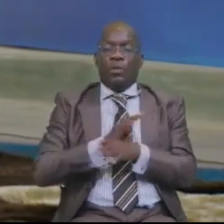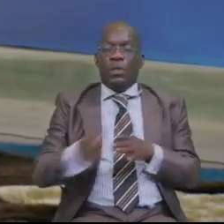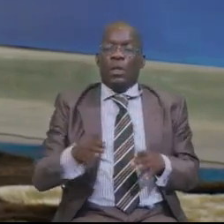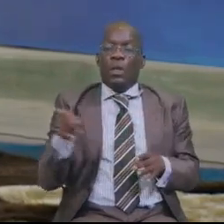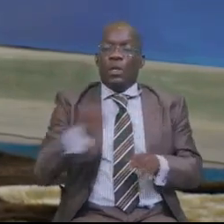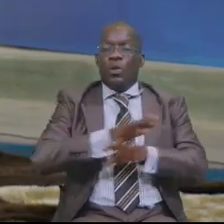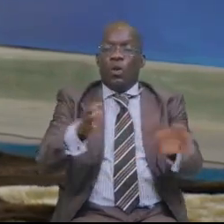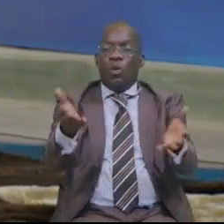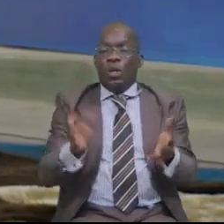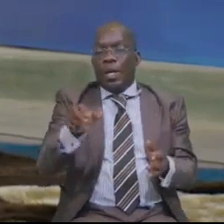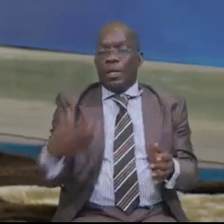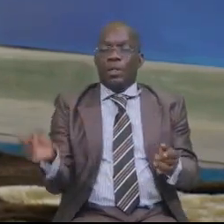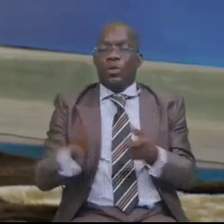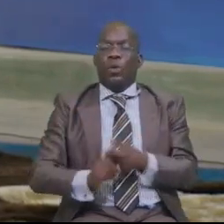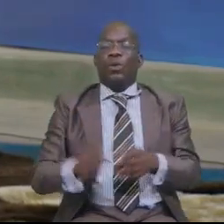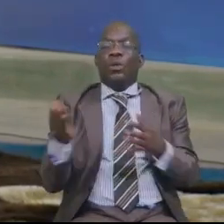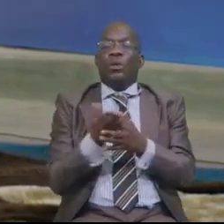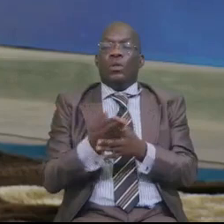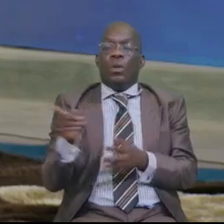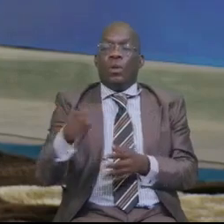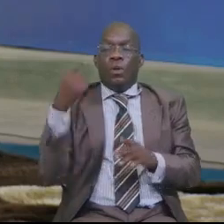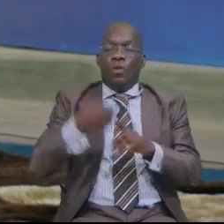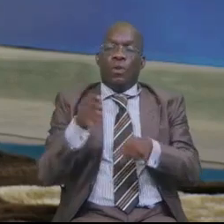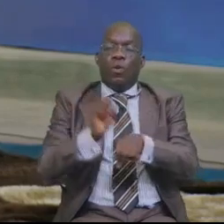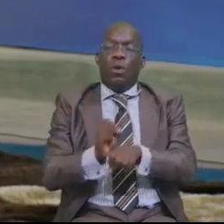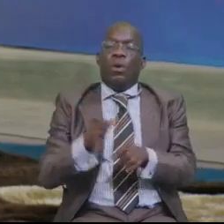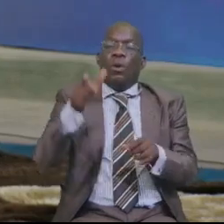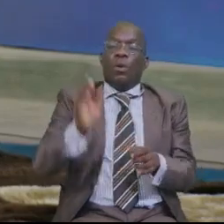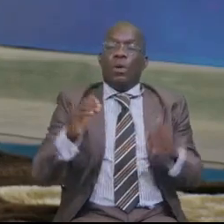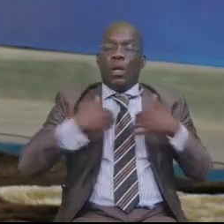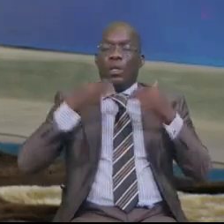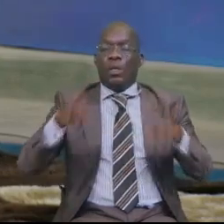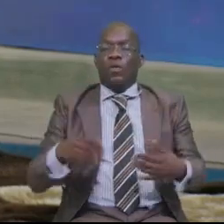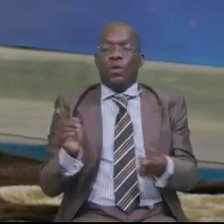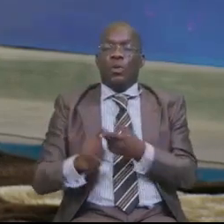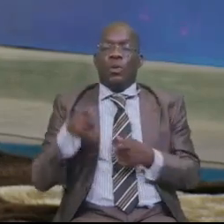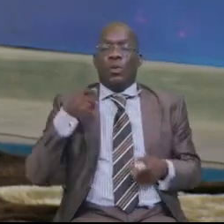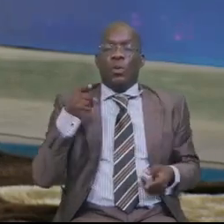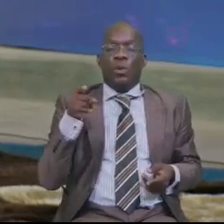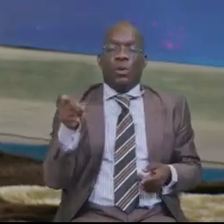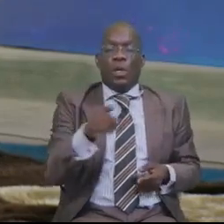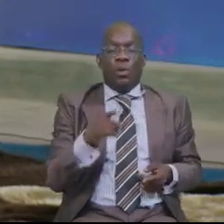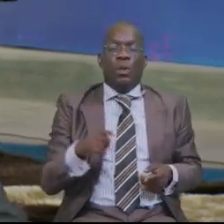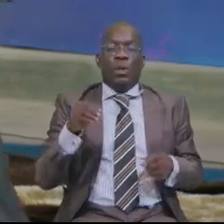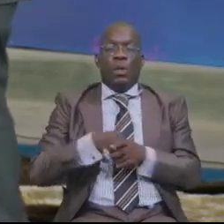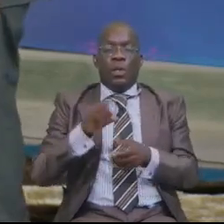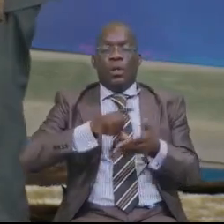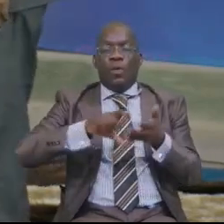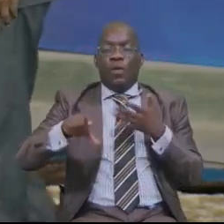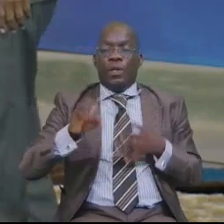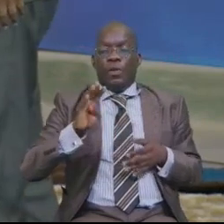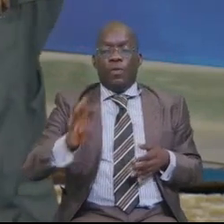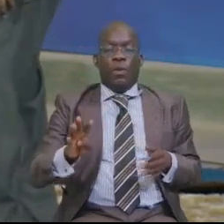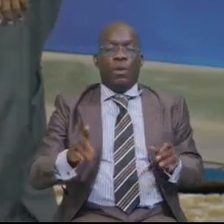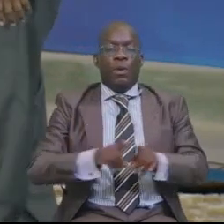work the Lord had given to them. Look at verse 4 there. In verse 4, he tells us, but